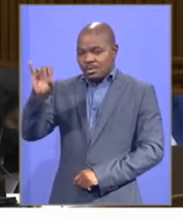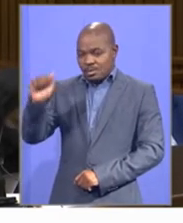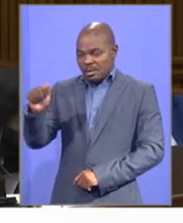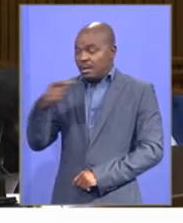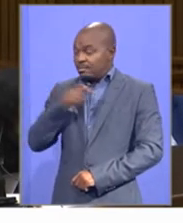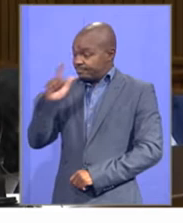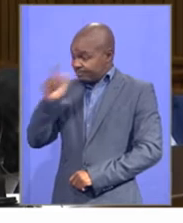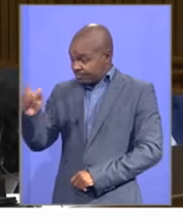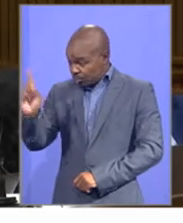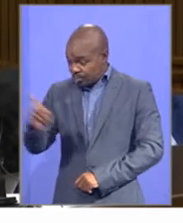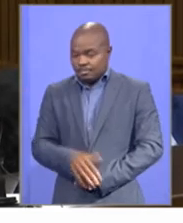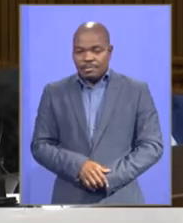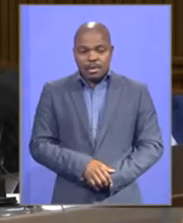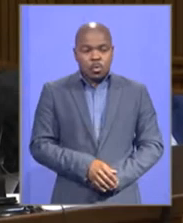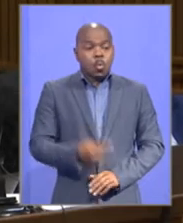witness,